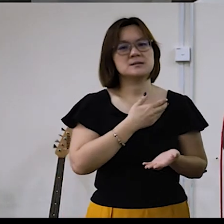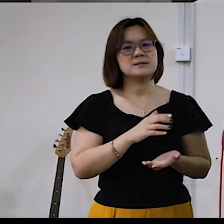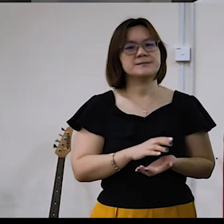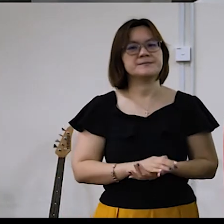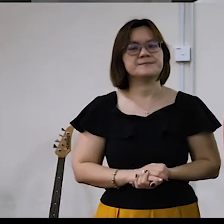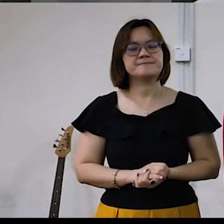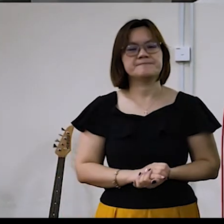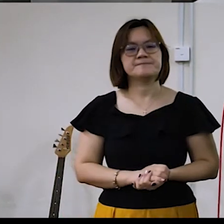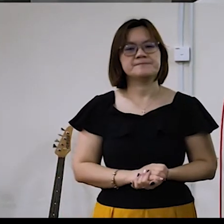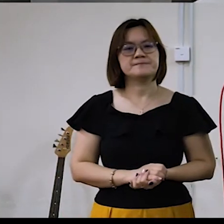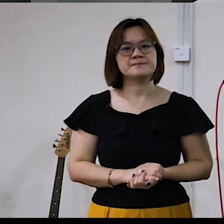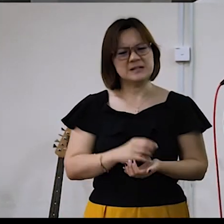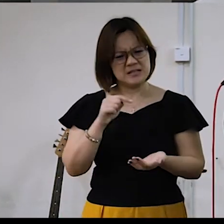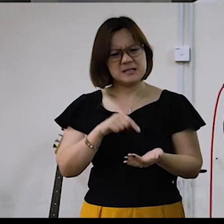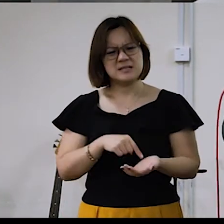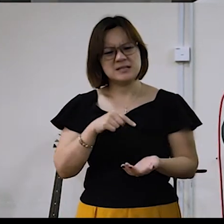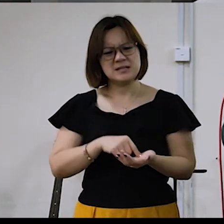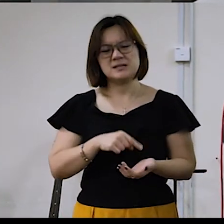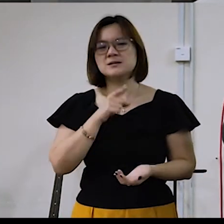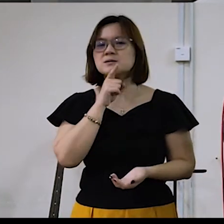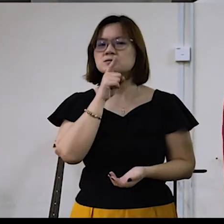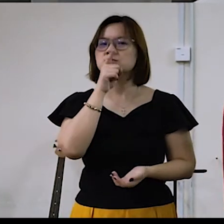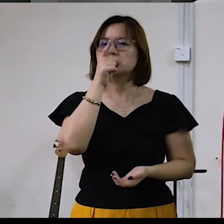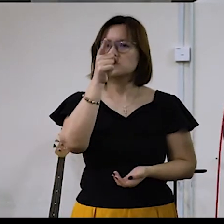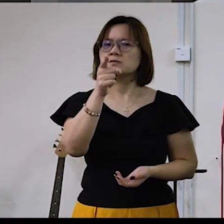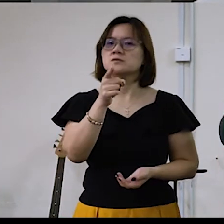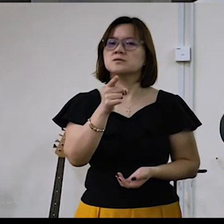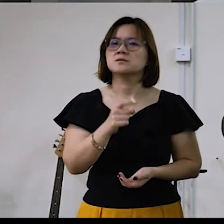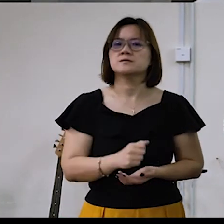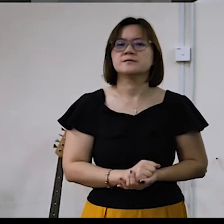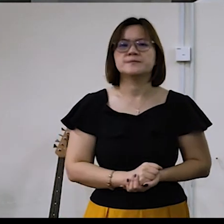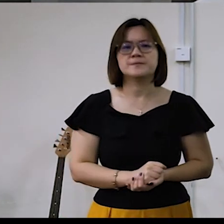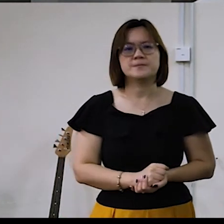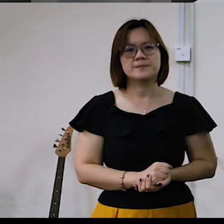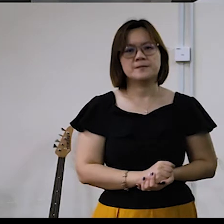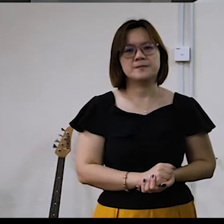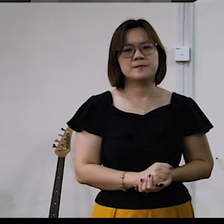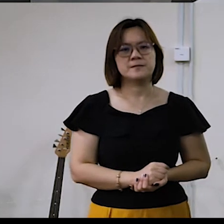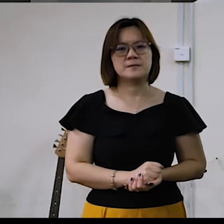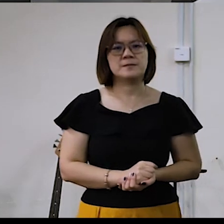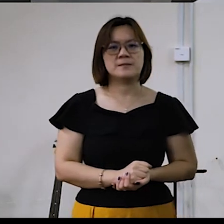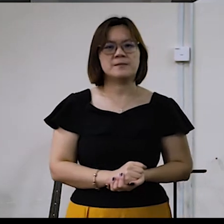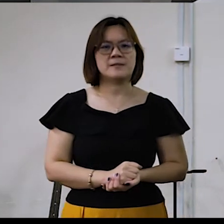is biblical. For those of you who are not praying in the Spirit yet, you sangat rugi.